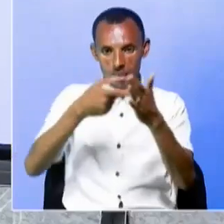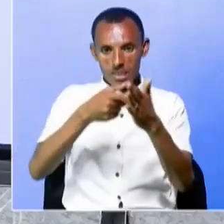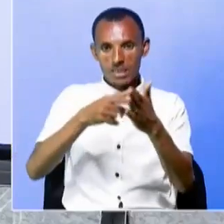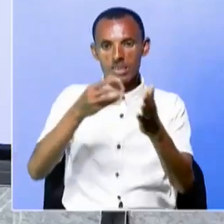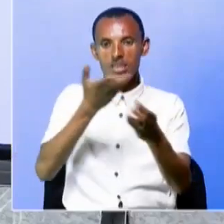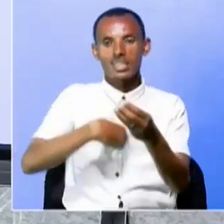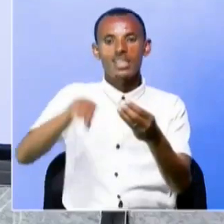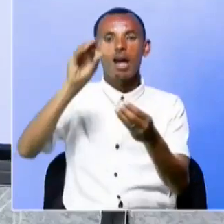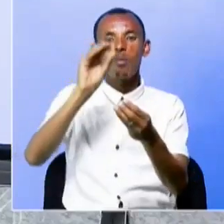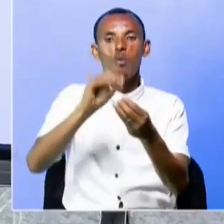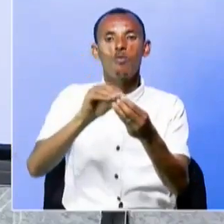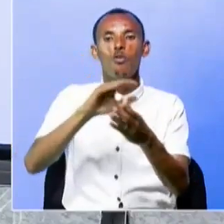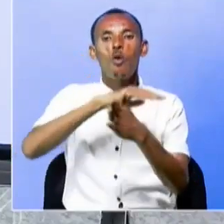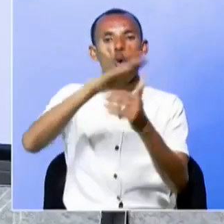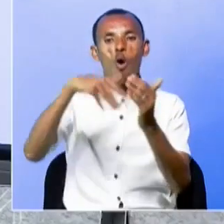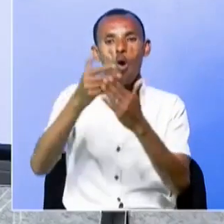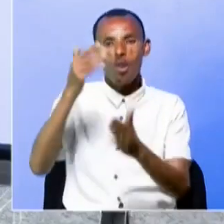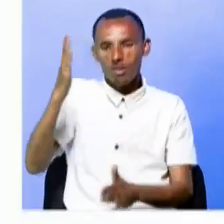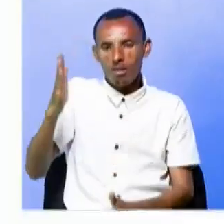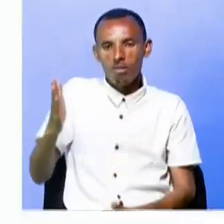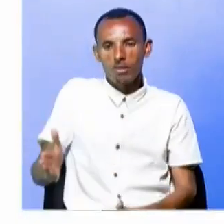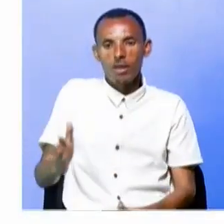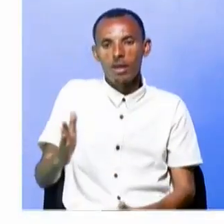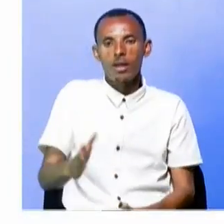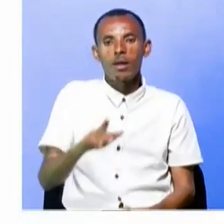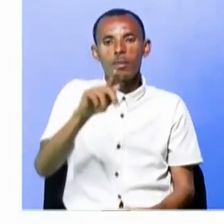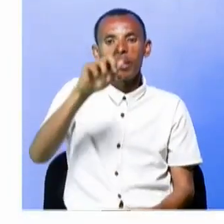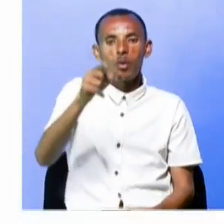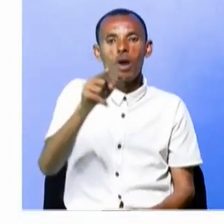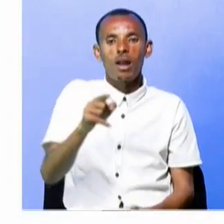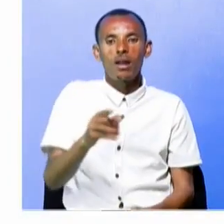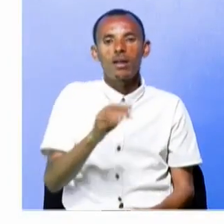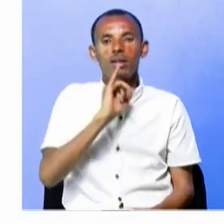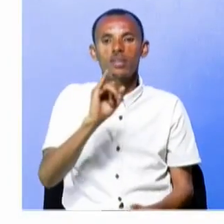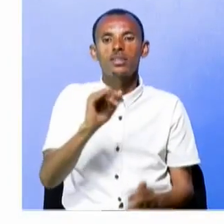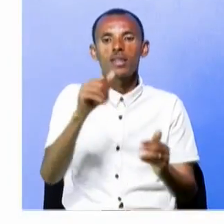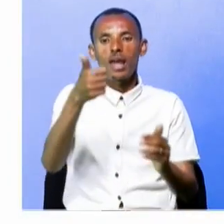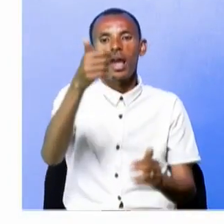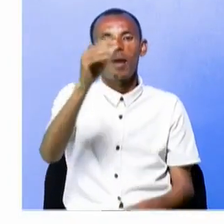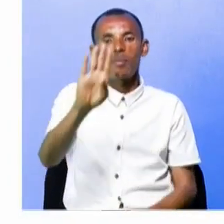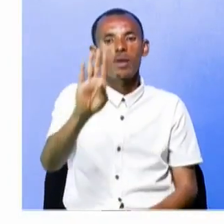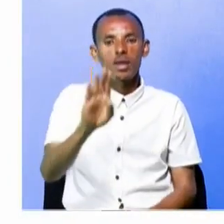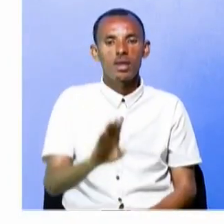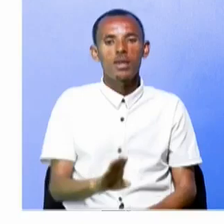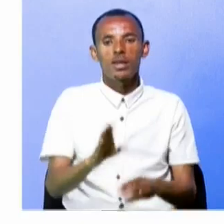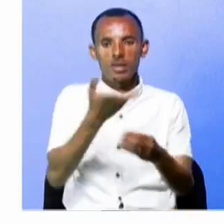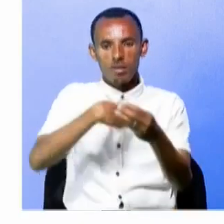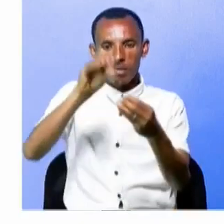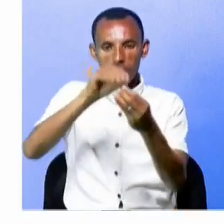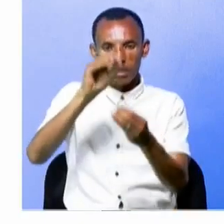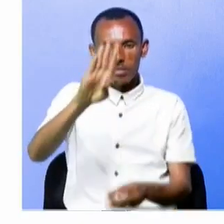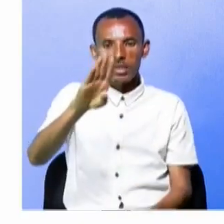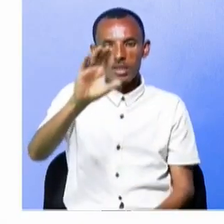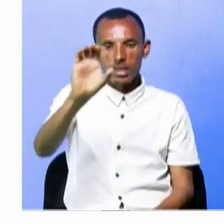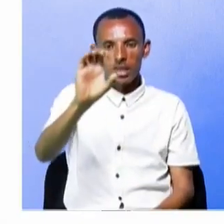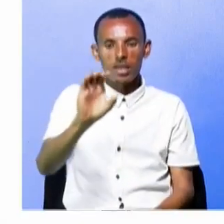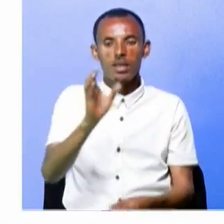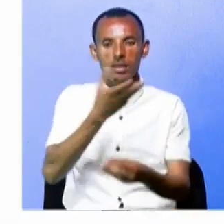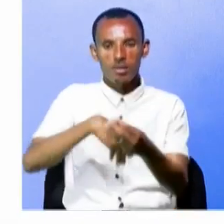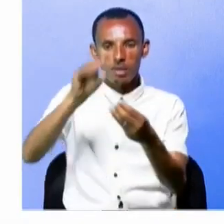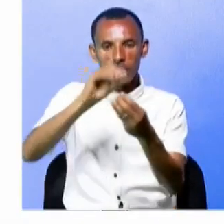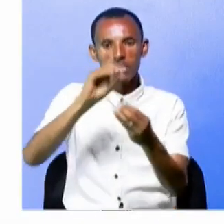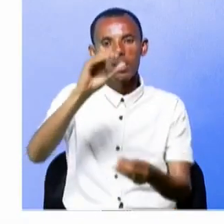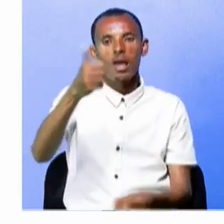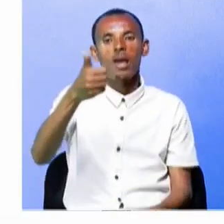the sum of the sides. So P1 is AB plus BC plus